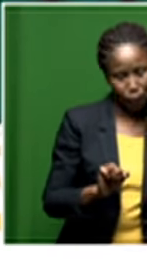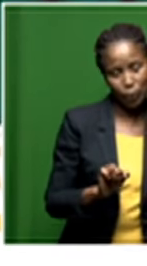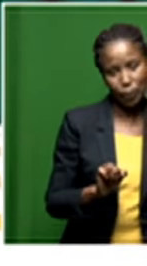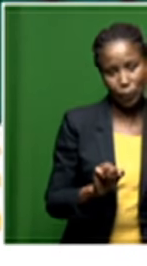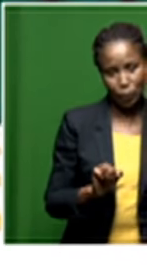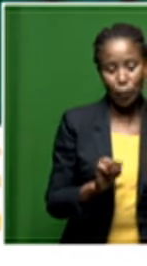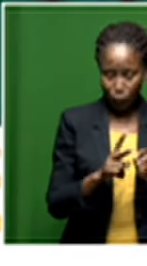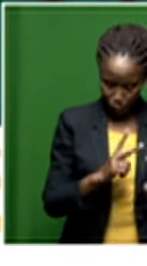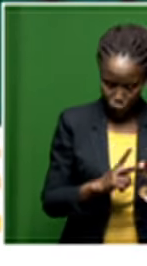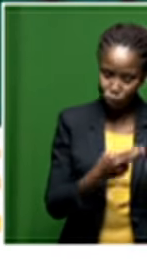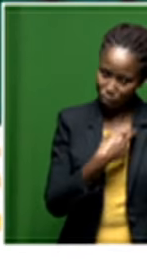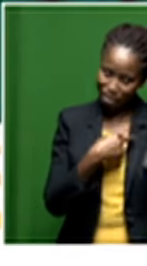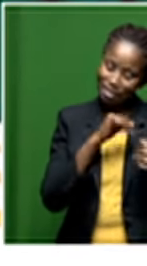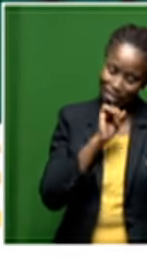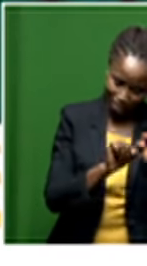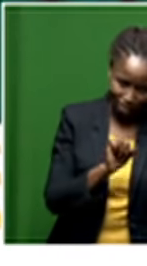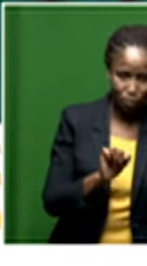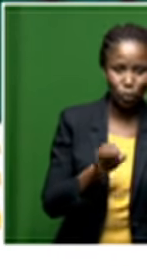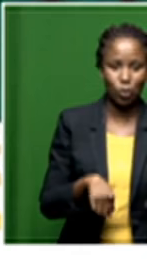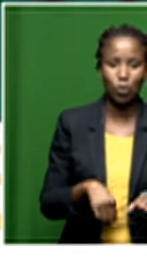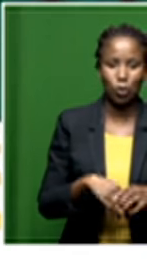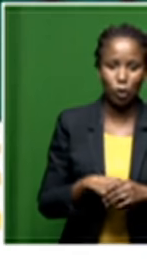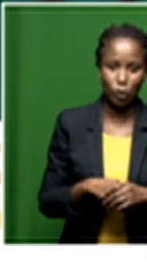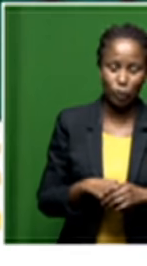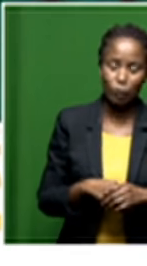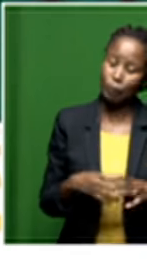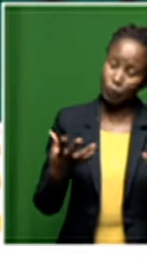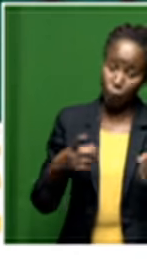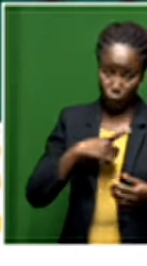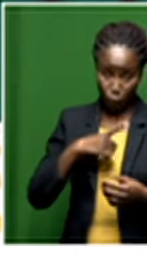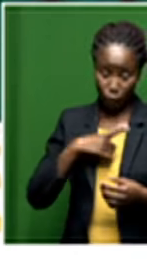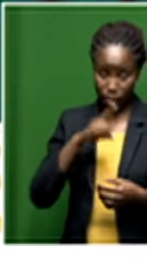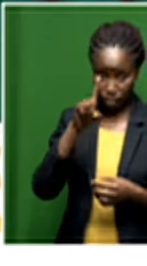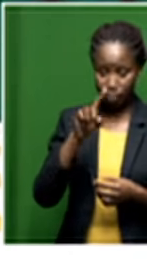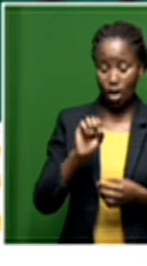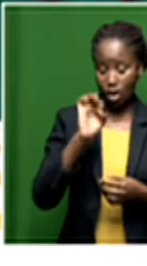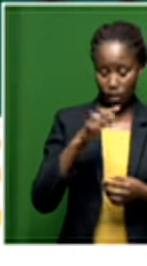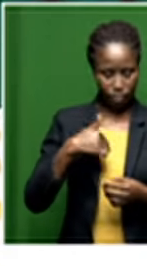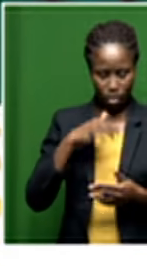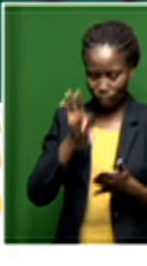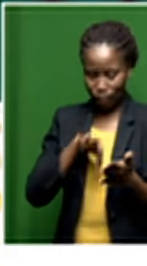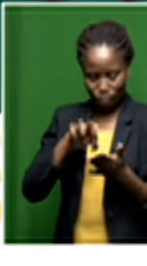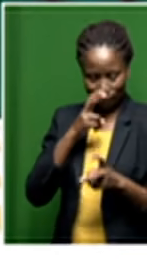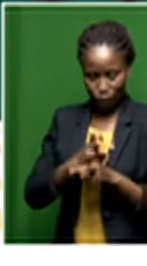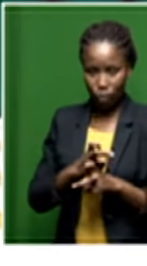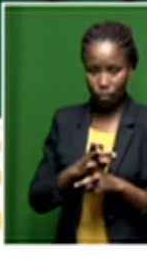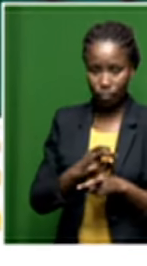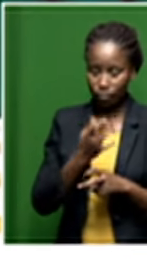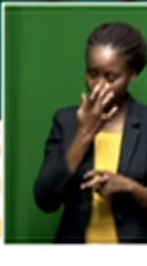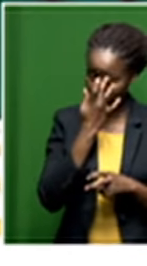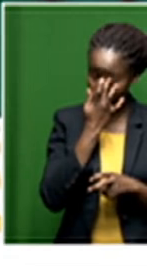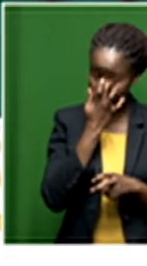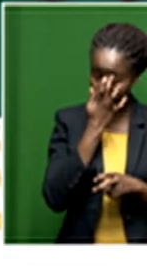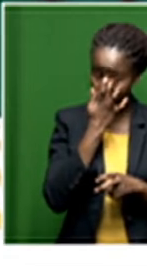their responsibility as well. Because if you don't vote, say for argument, nobody pitches up